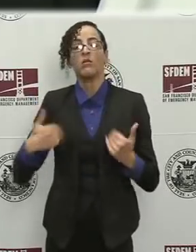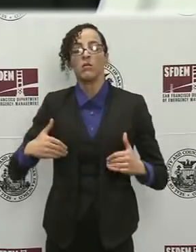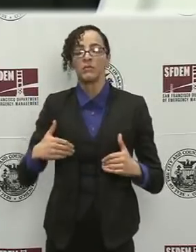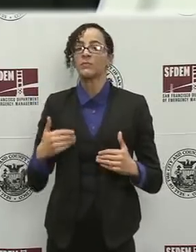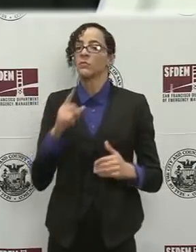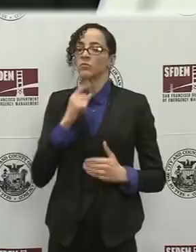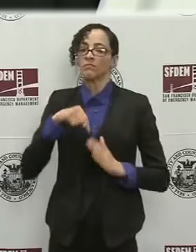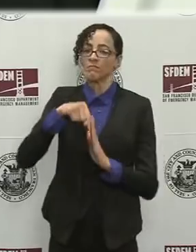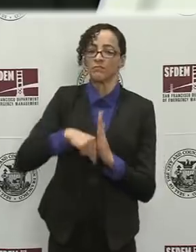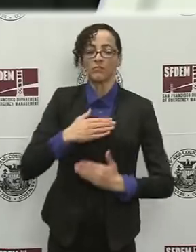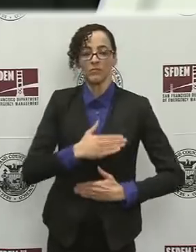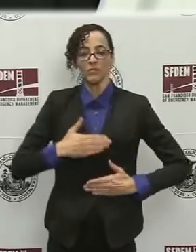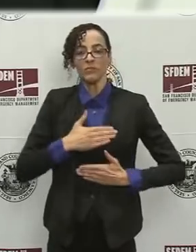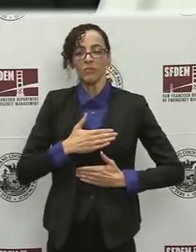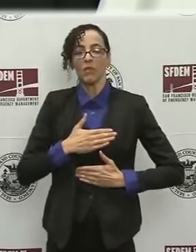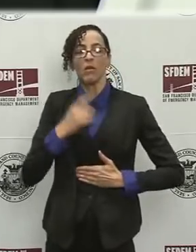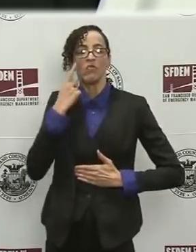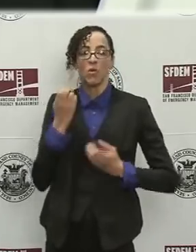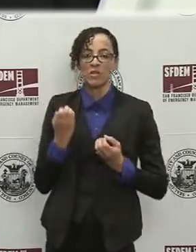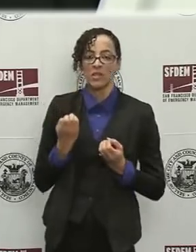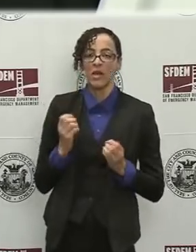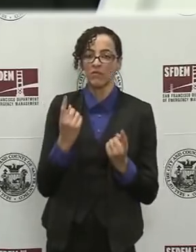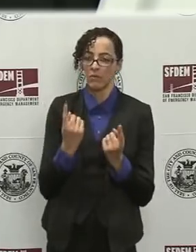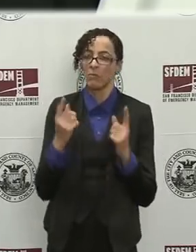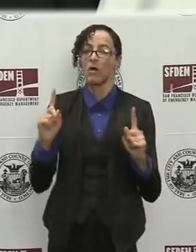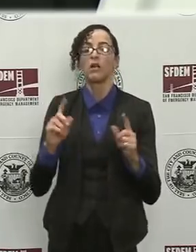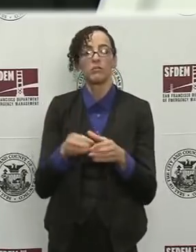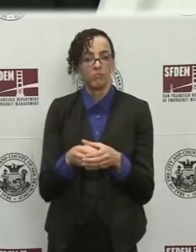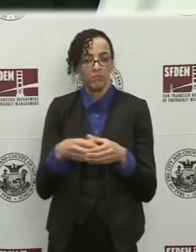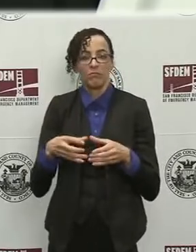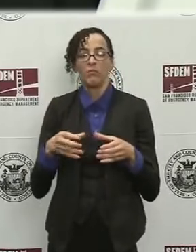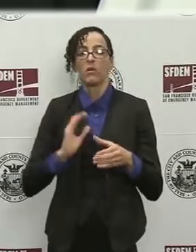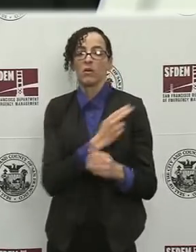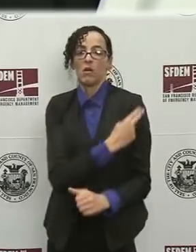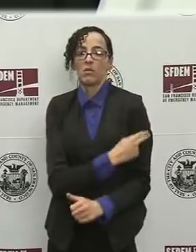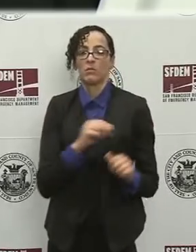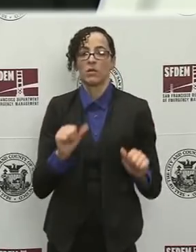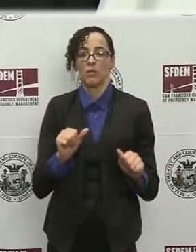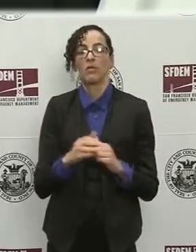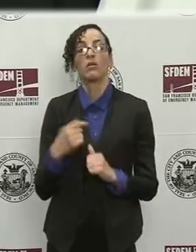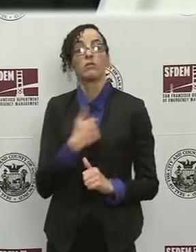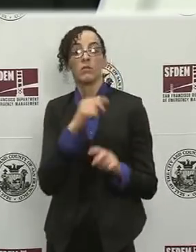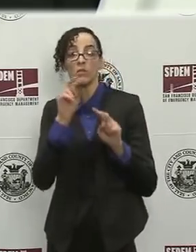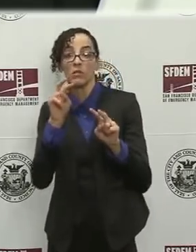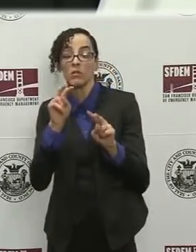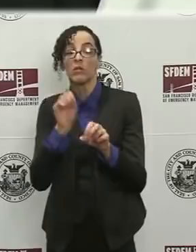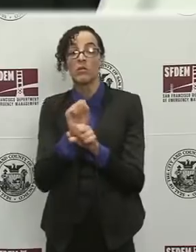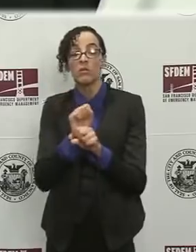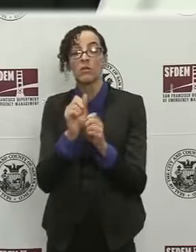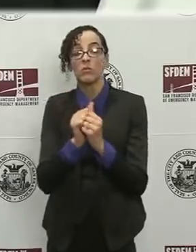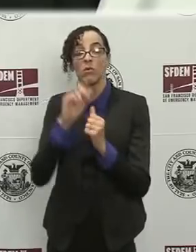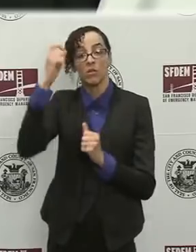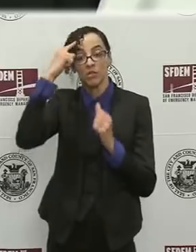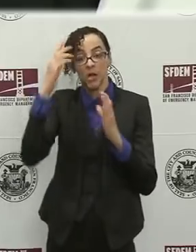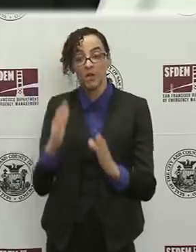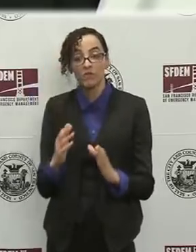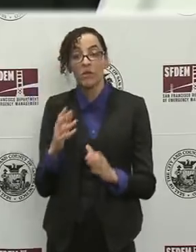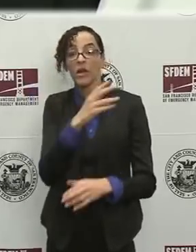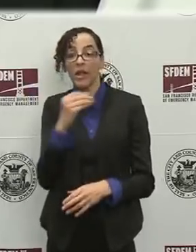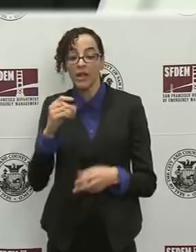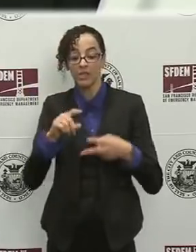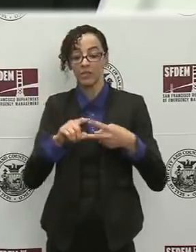our hospital capacity. And we look forward to working with the governor and CPMC and Sutter to